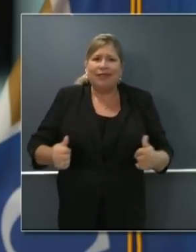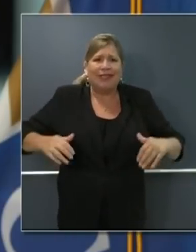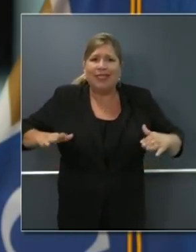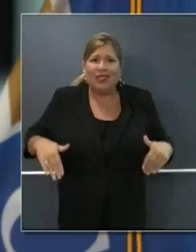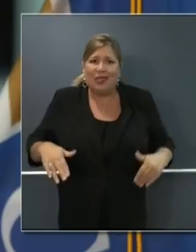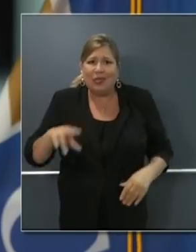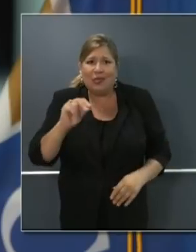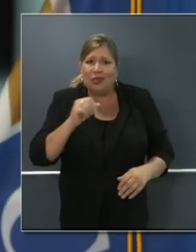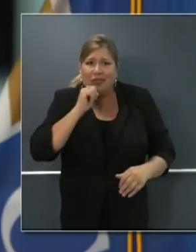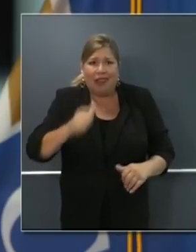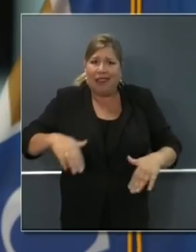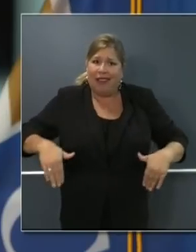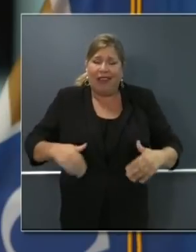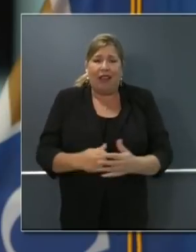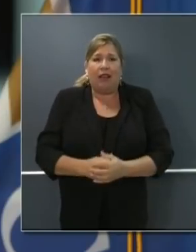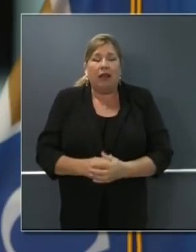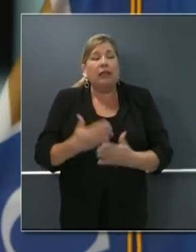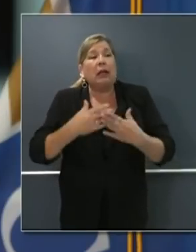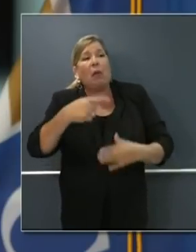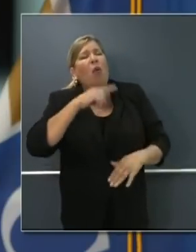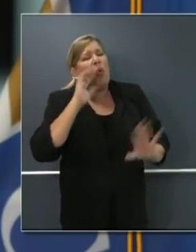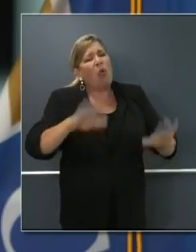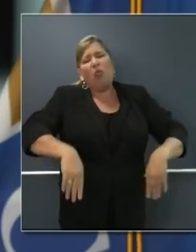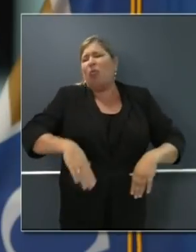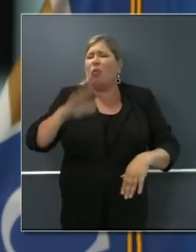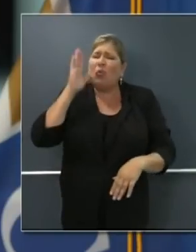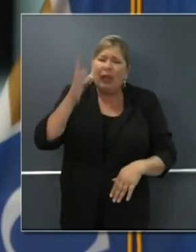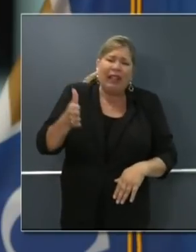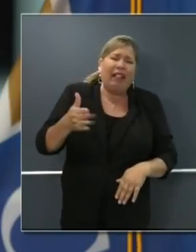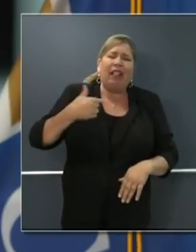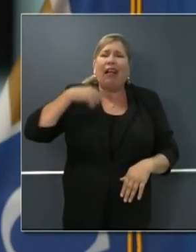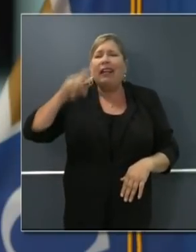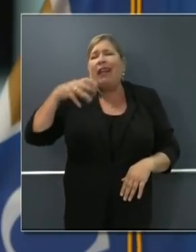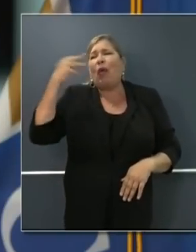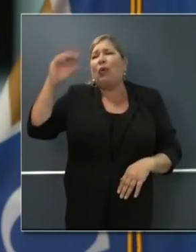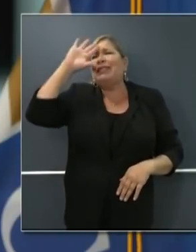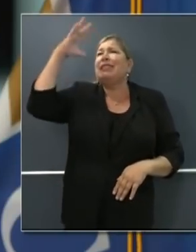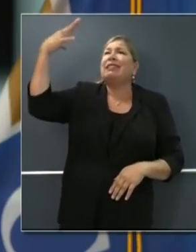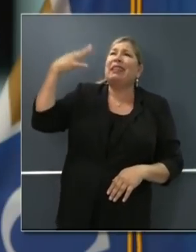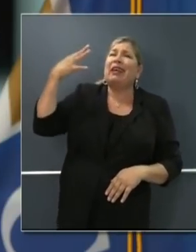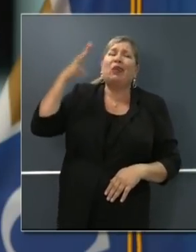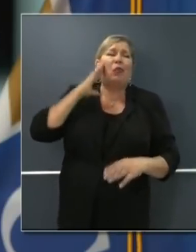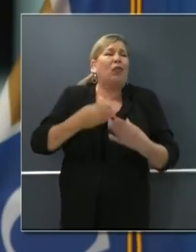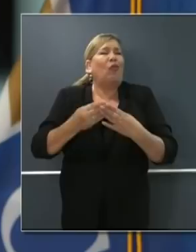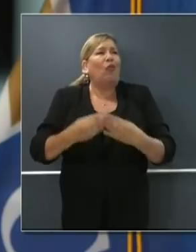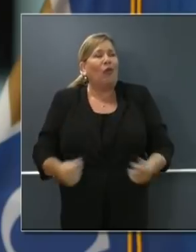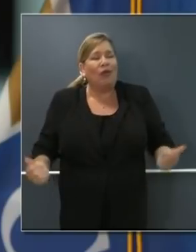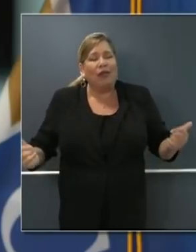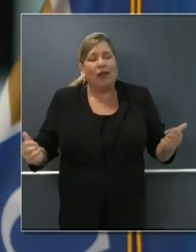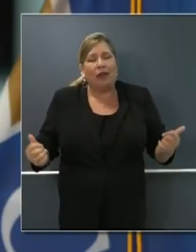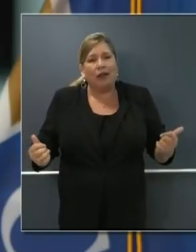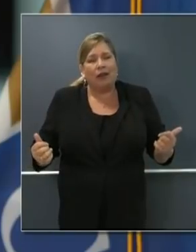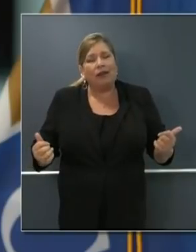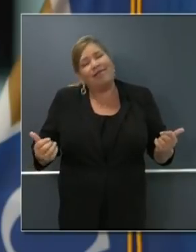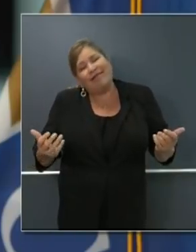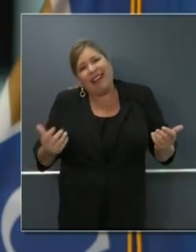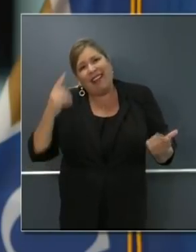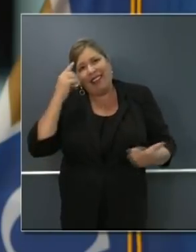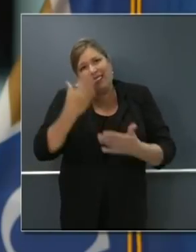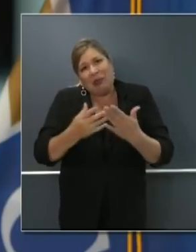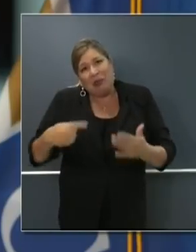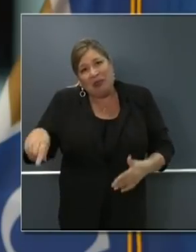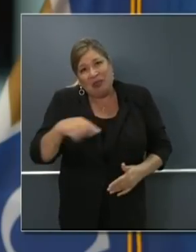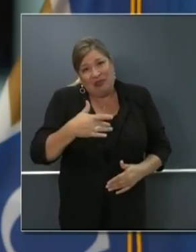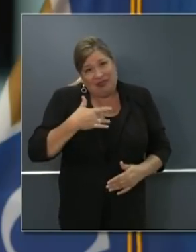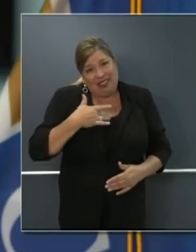few people reached out to me, said, oh, no, it will. Just need a little sunlight, and it's going to be solved. There's a sense that people